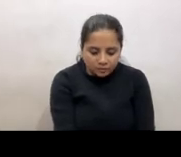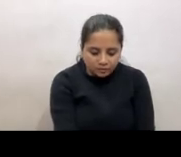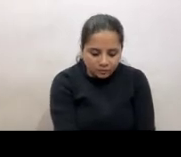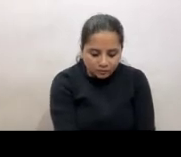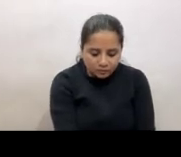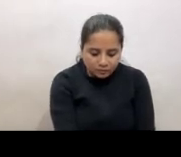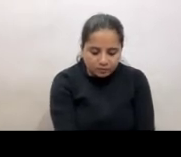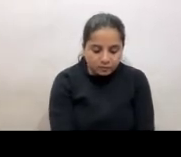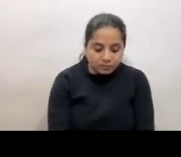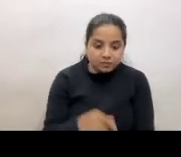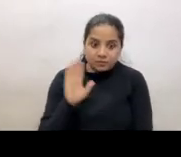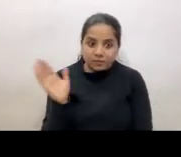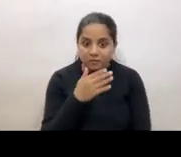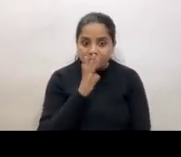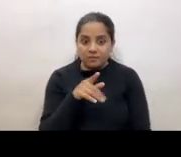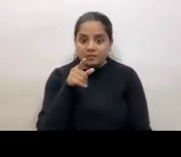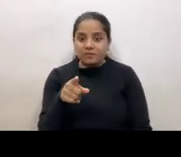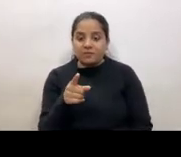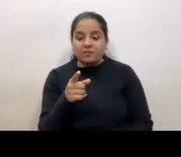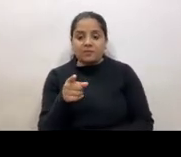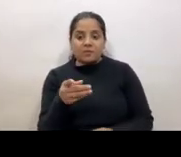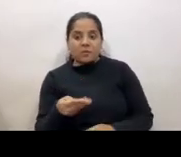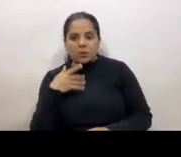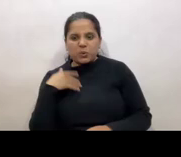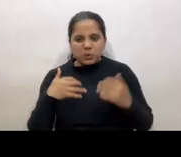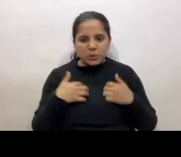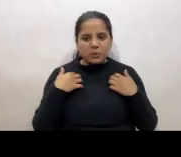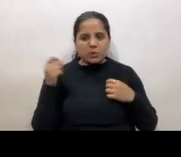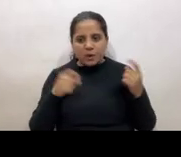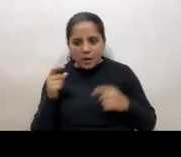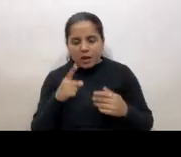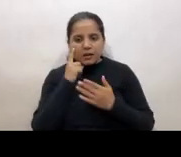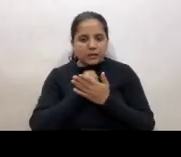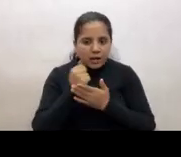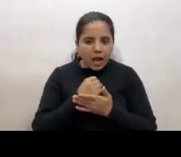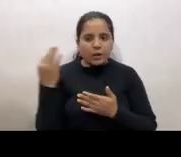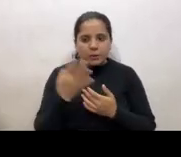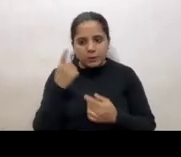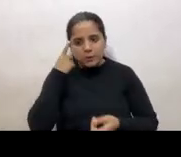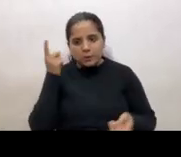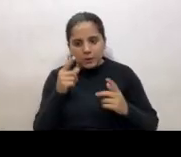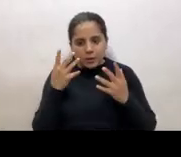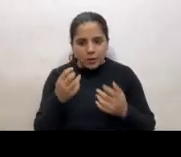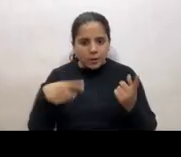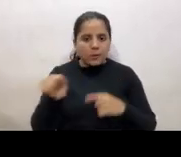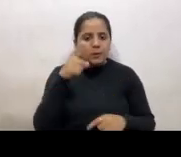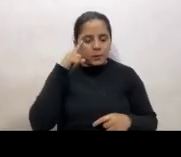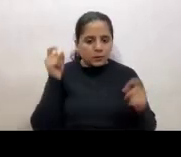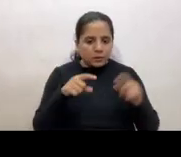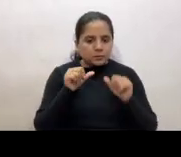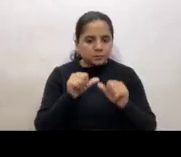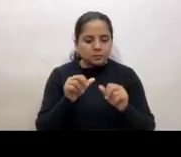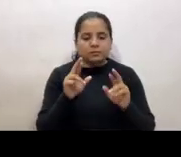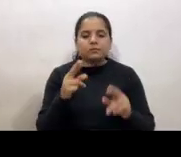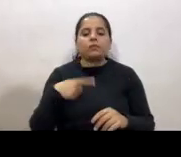So it looks like all of you have a lot of drive and you're willing to try out new strategies. So we hope to